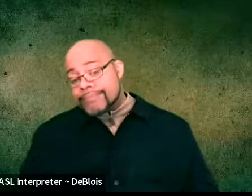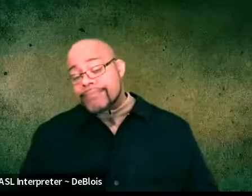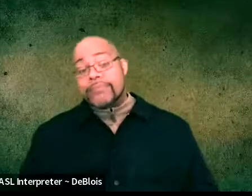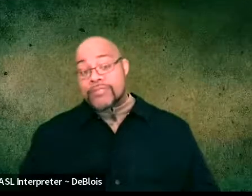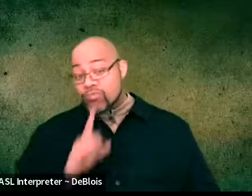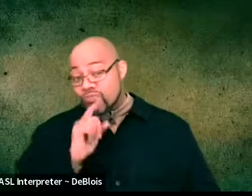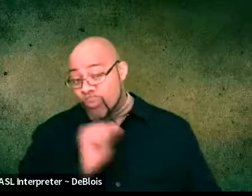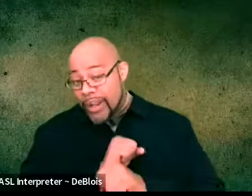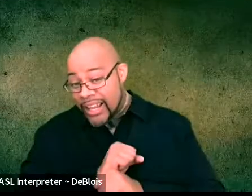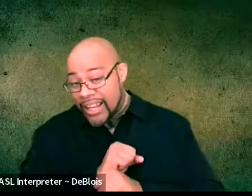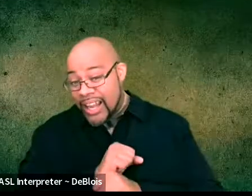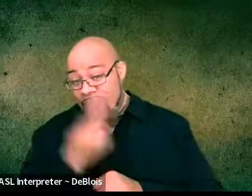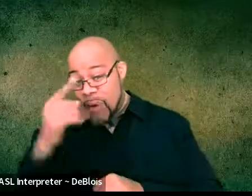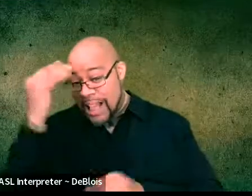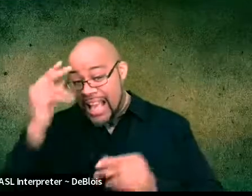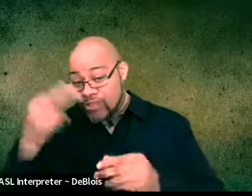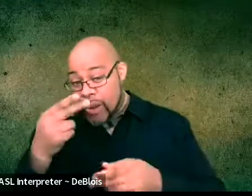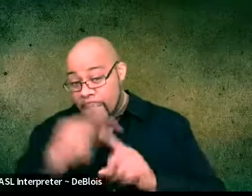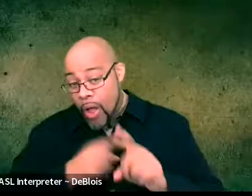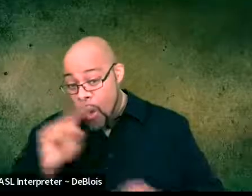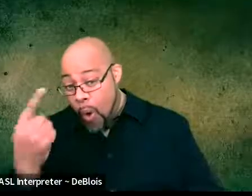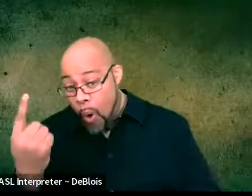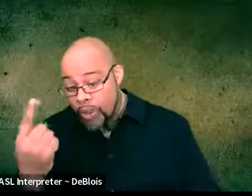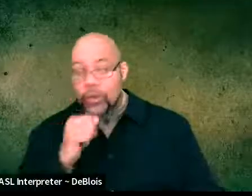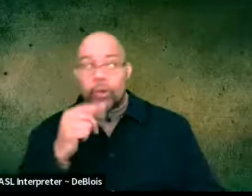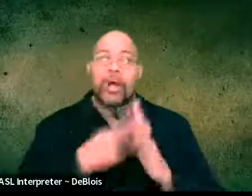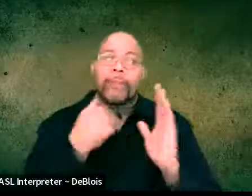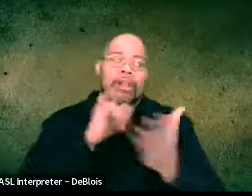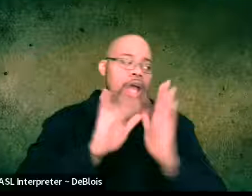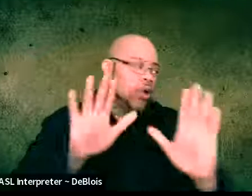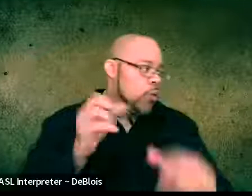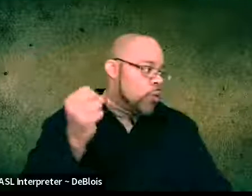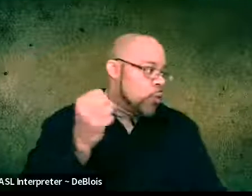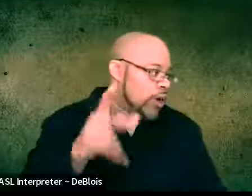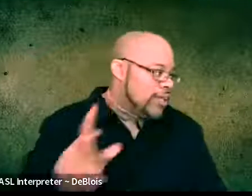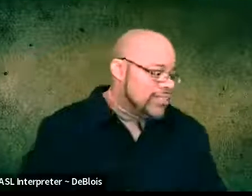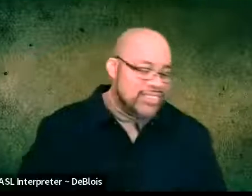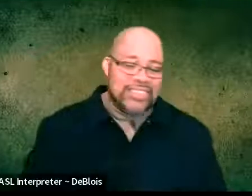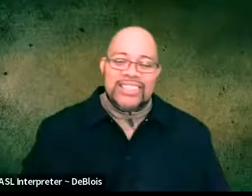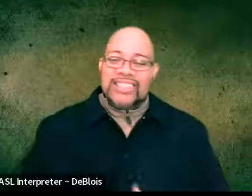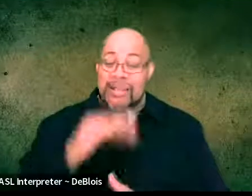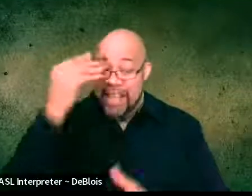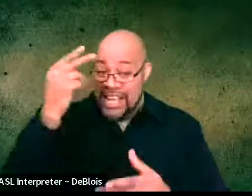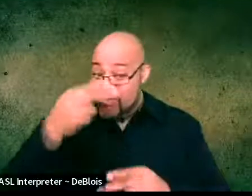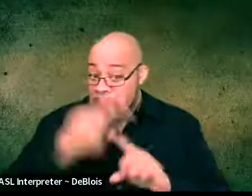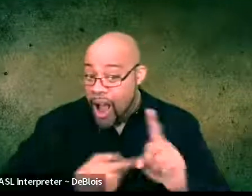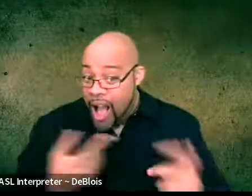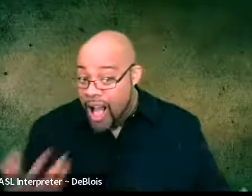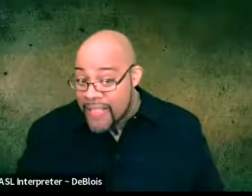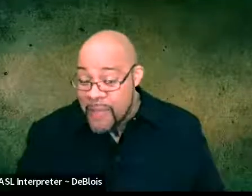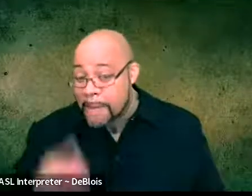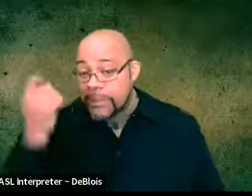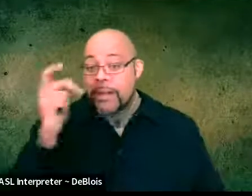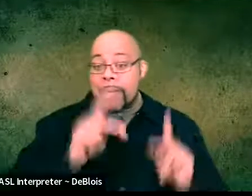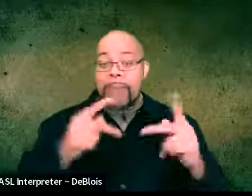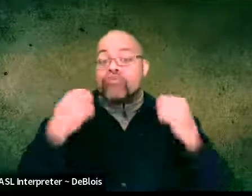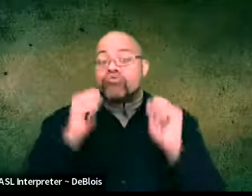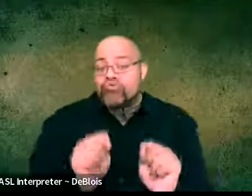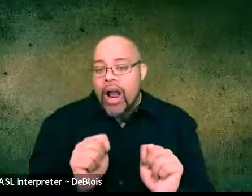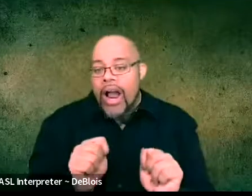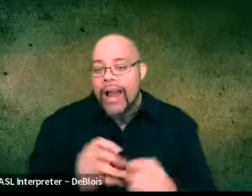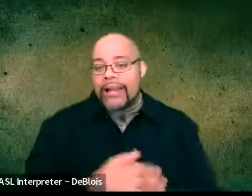real? Is this just for Black History Month? Ooh, don't get me started. This is just for Black History Month because folks have tried